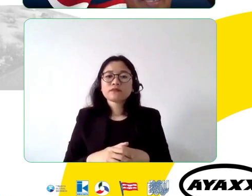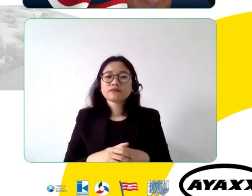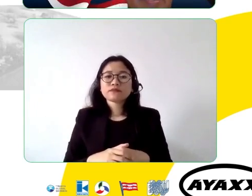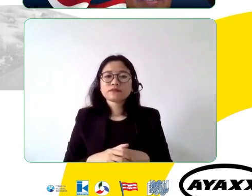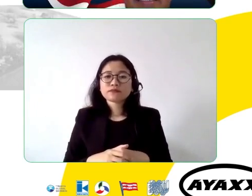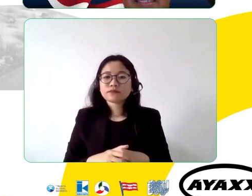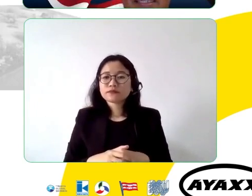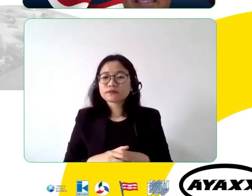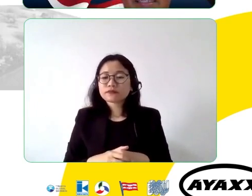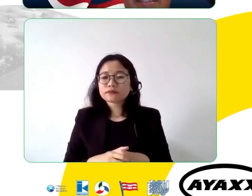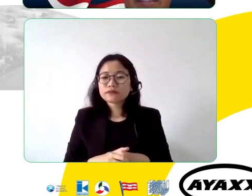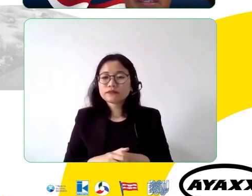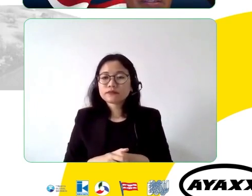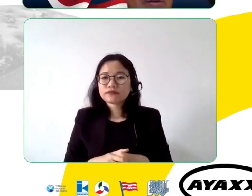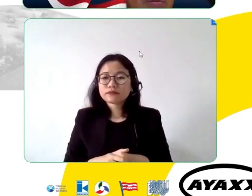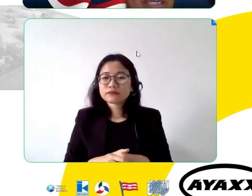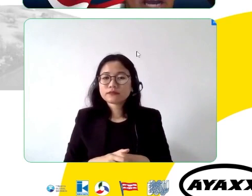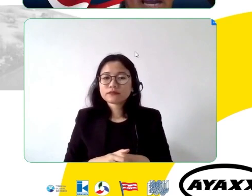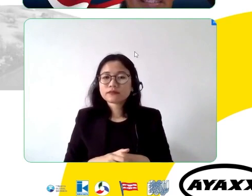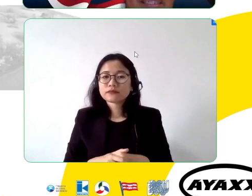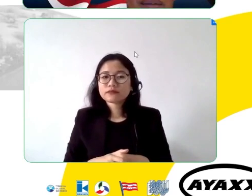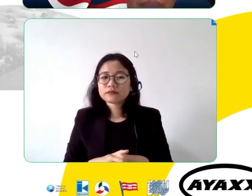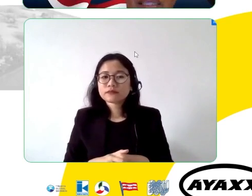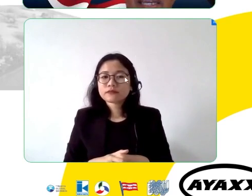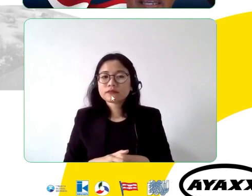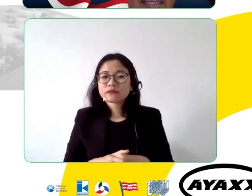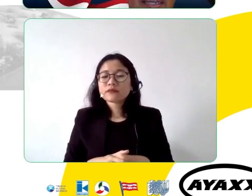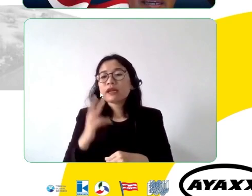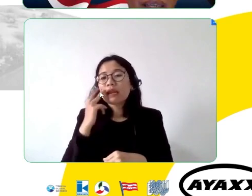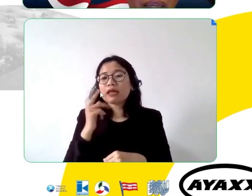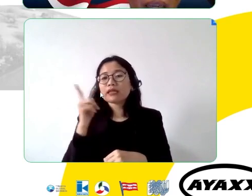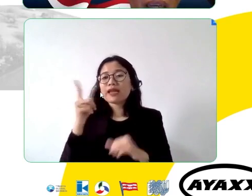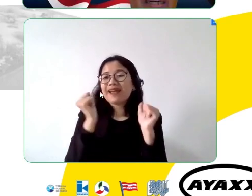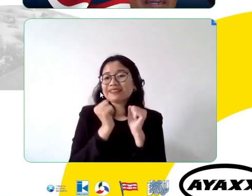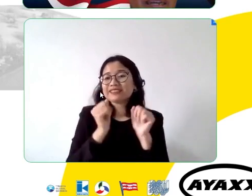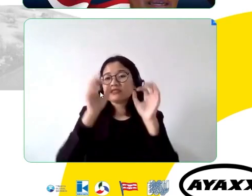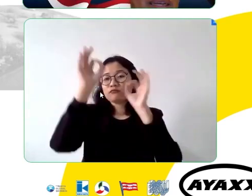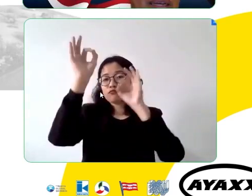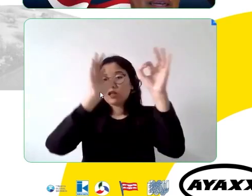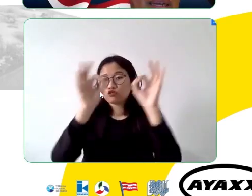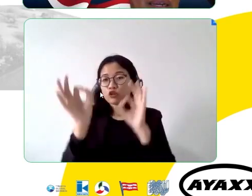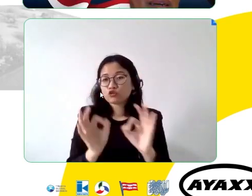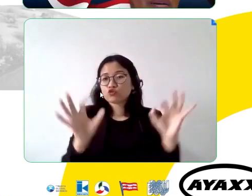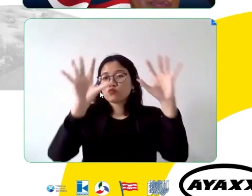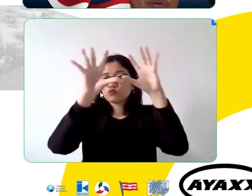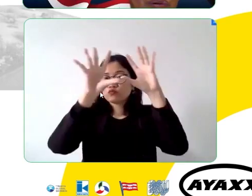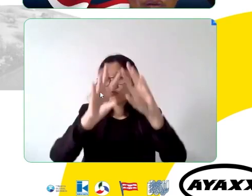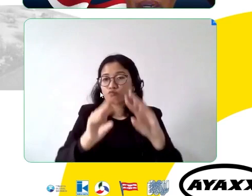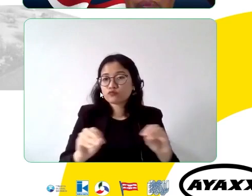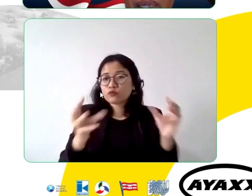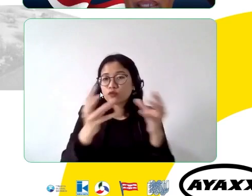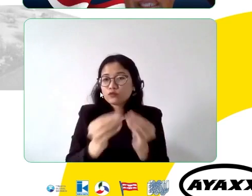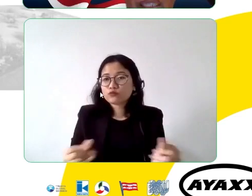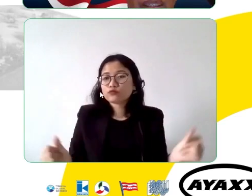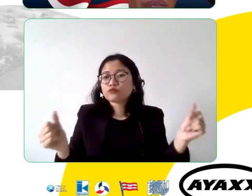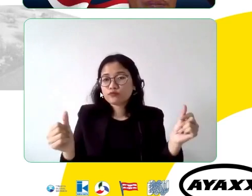can see that the snow, the ice melting in North Pole as well